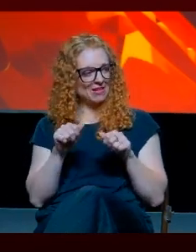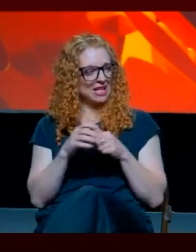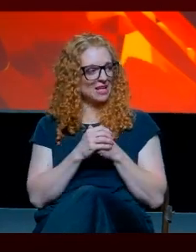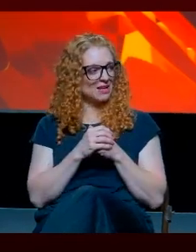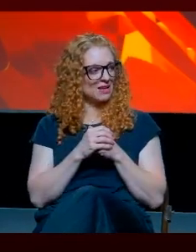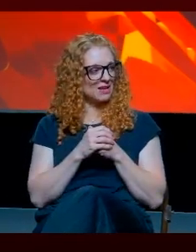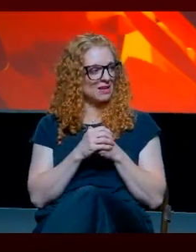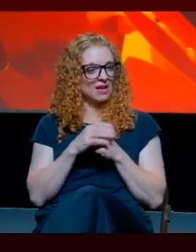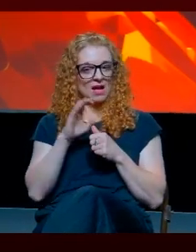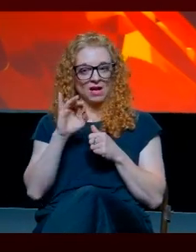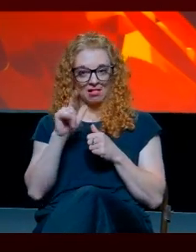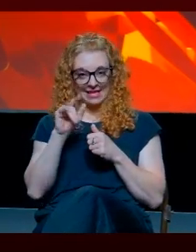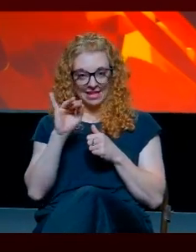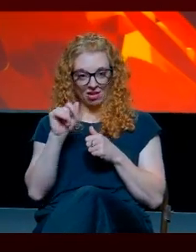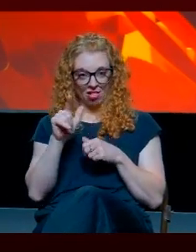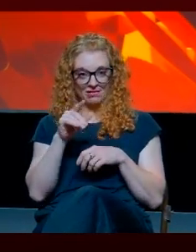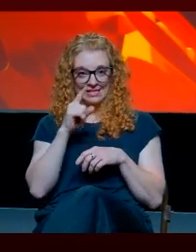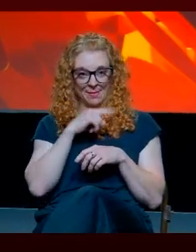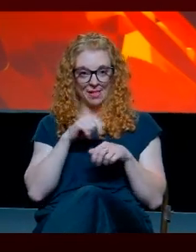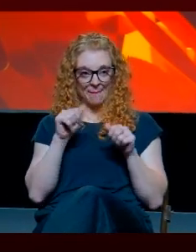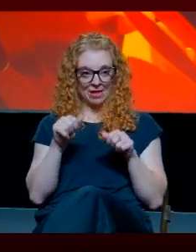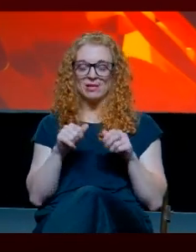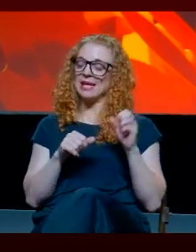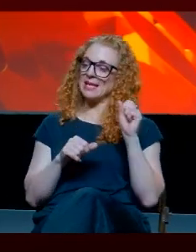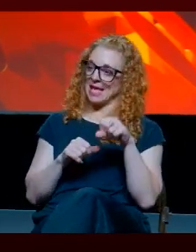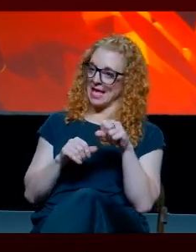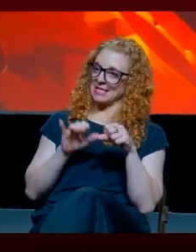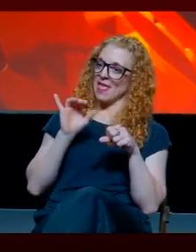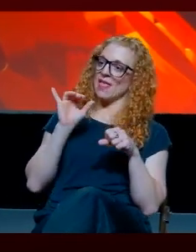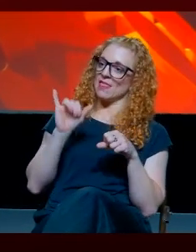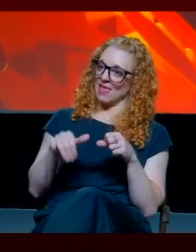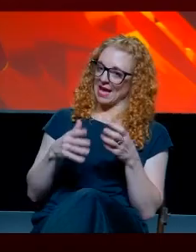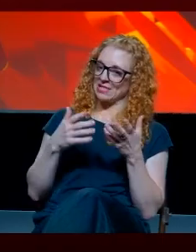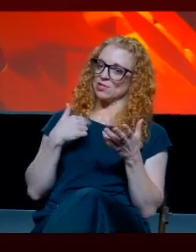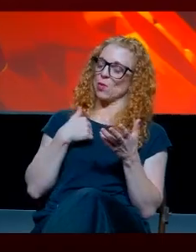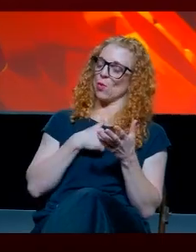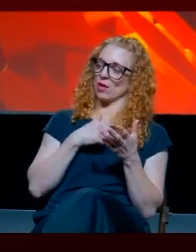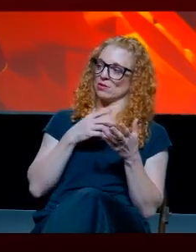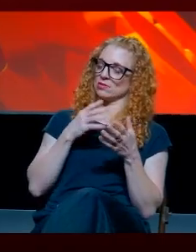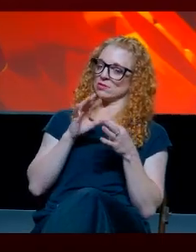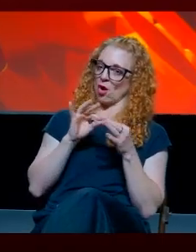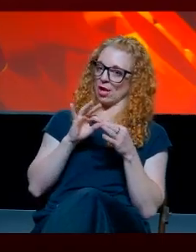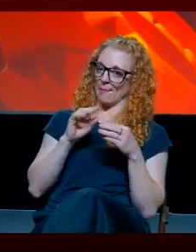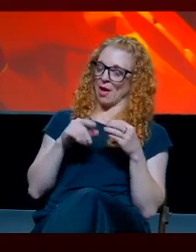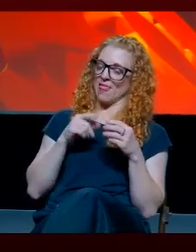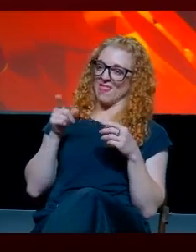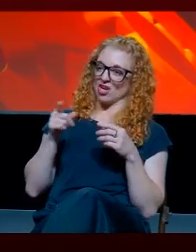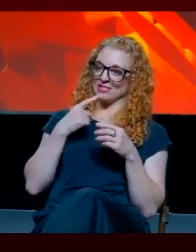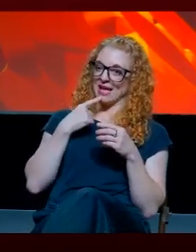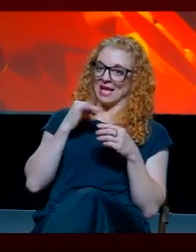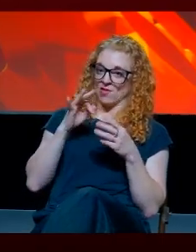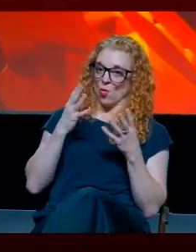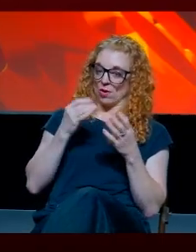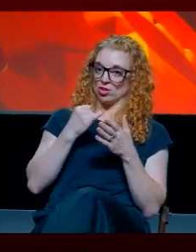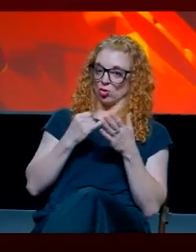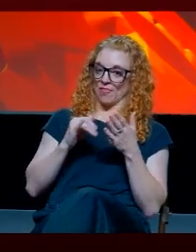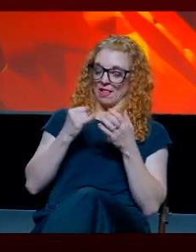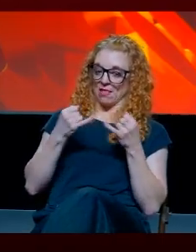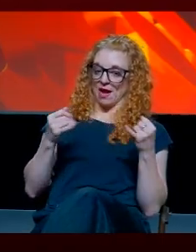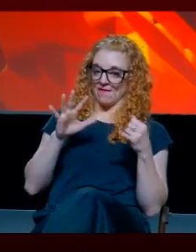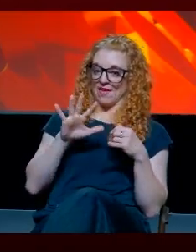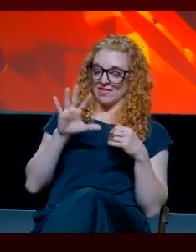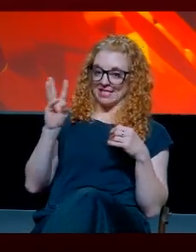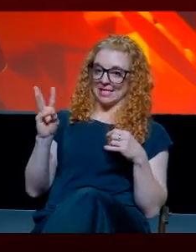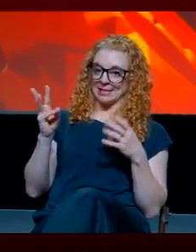talking about classical simulability? Yes, that's okay. That's what they're saying is. And if you want to draw the line at